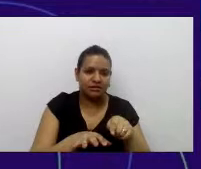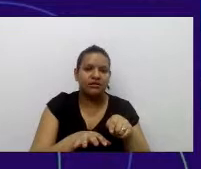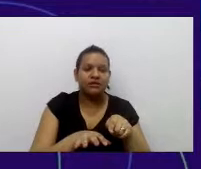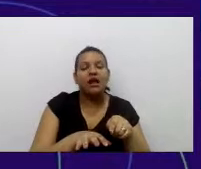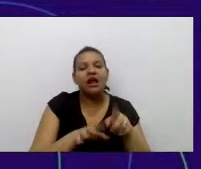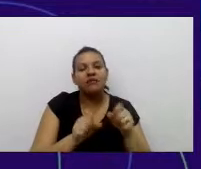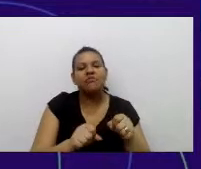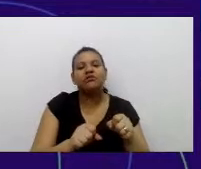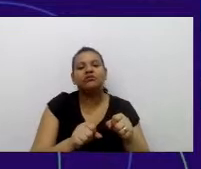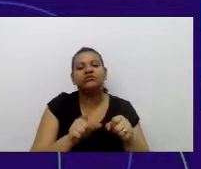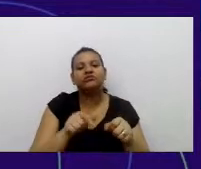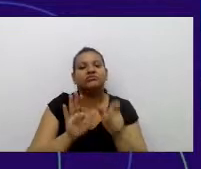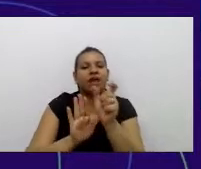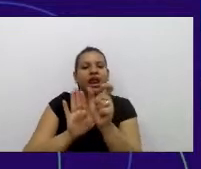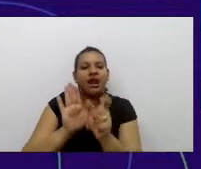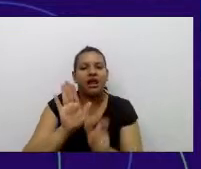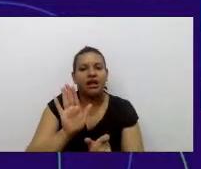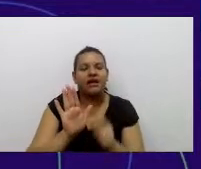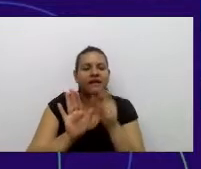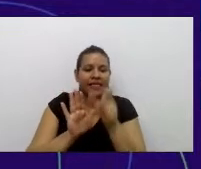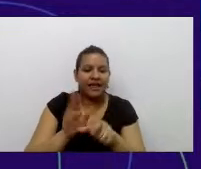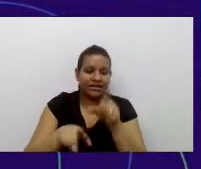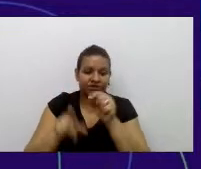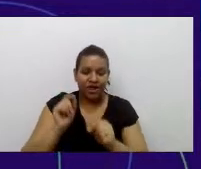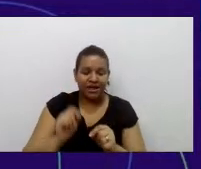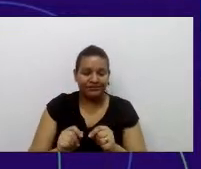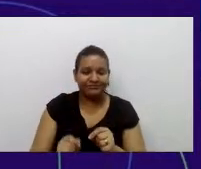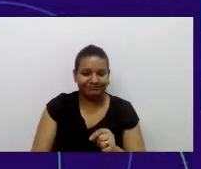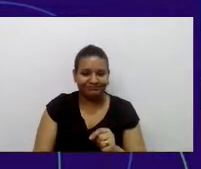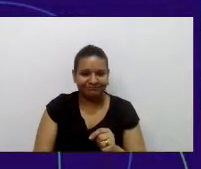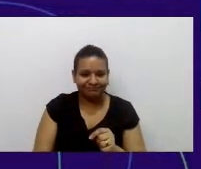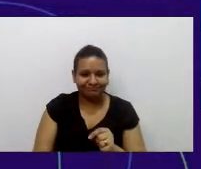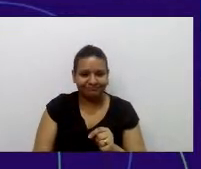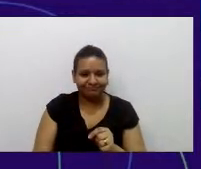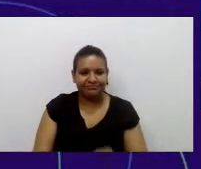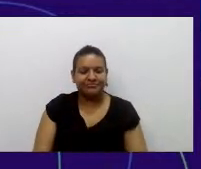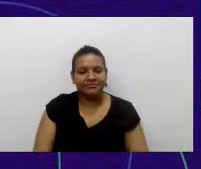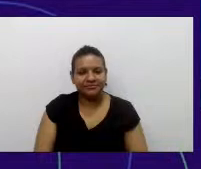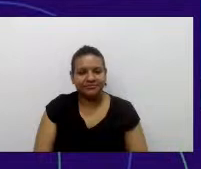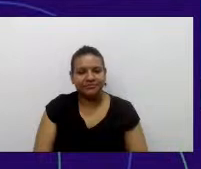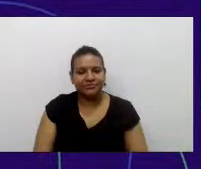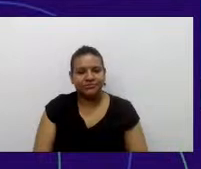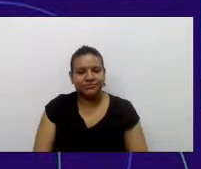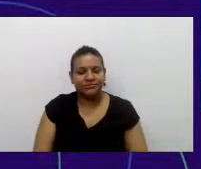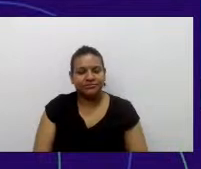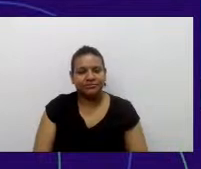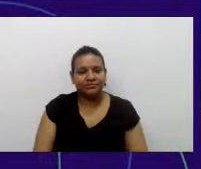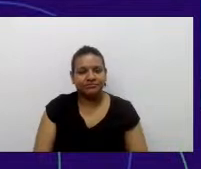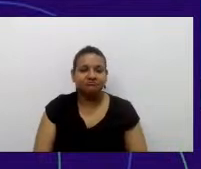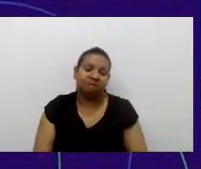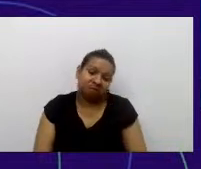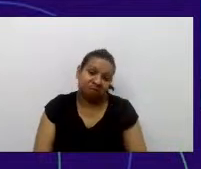and choose, right? Students can get advice from ChatGPT.